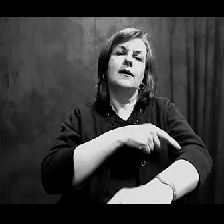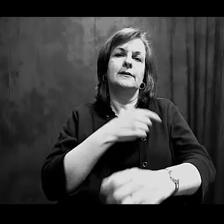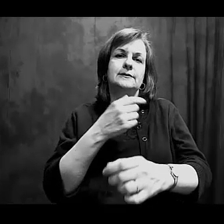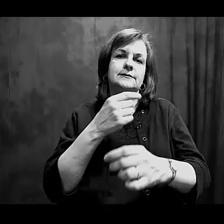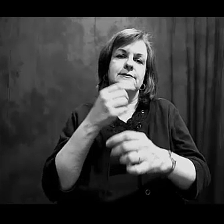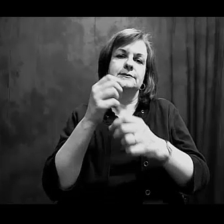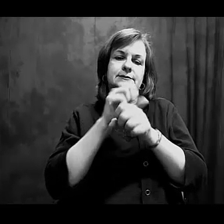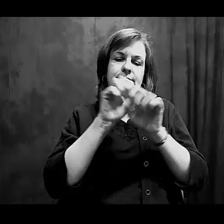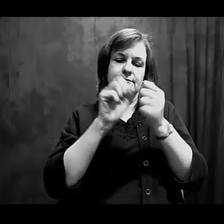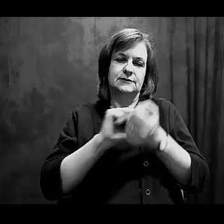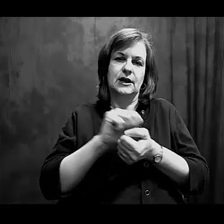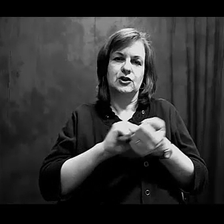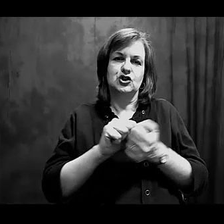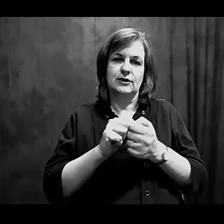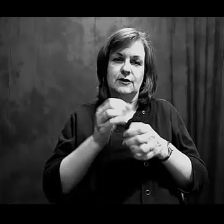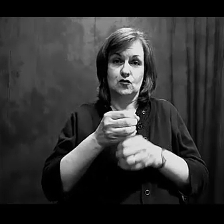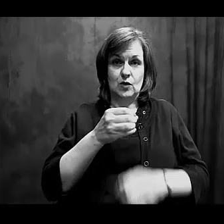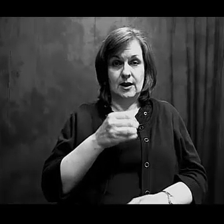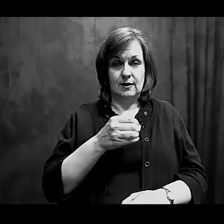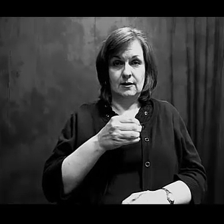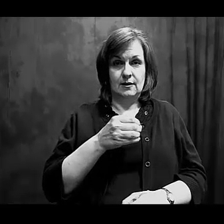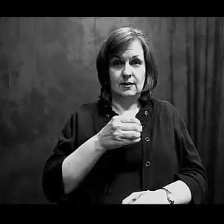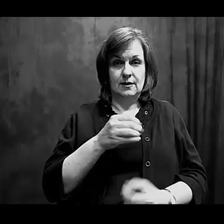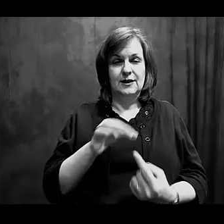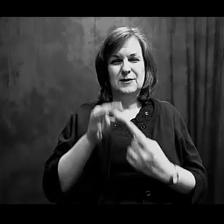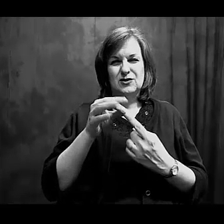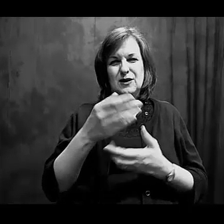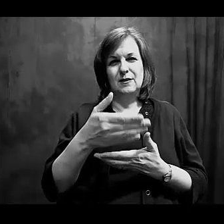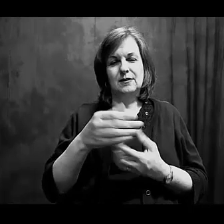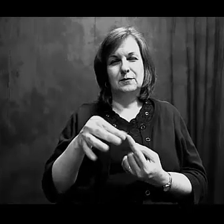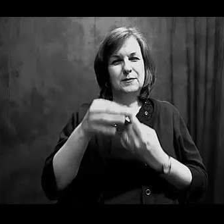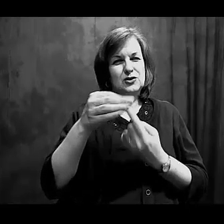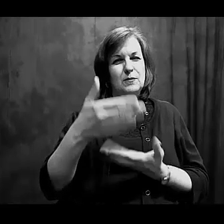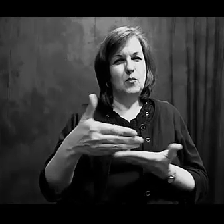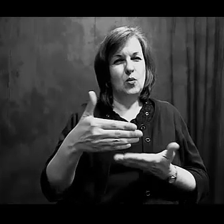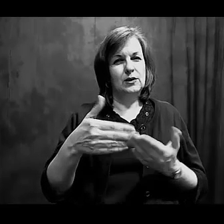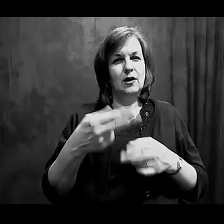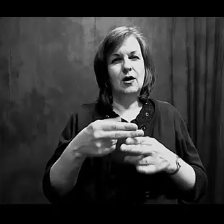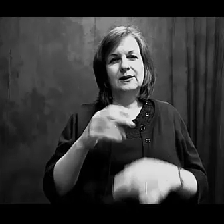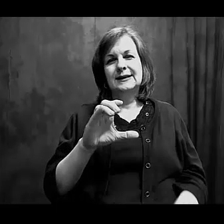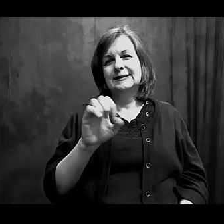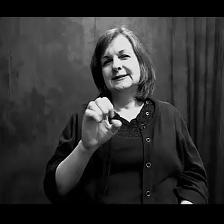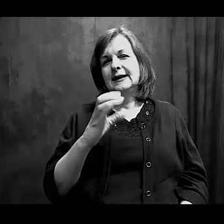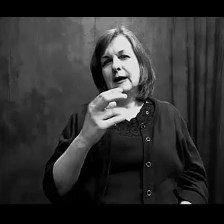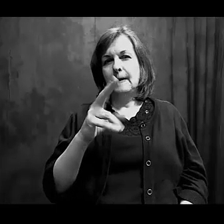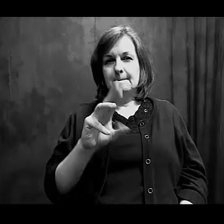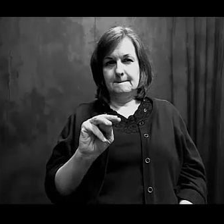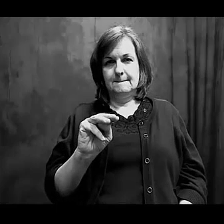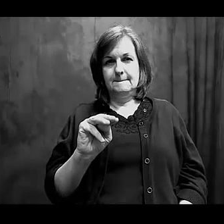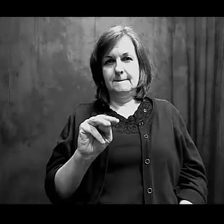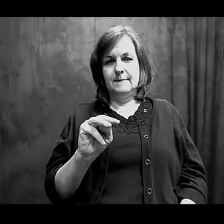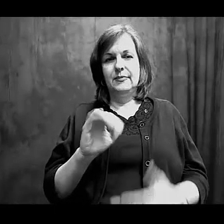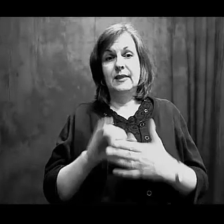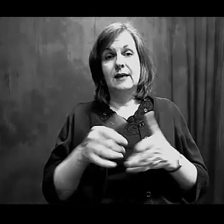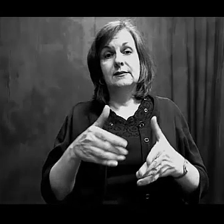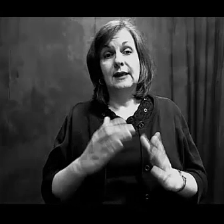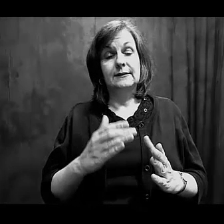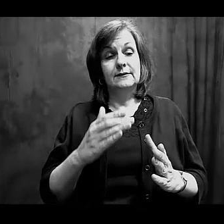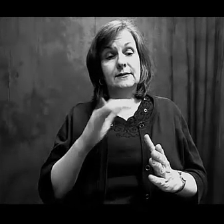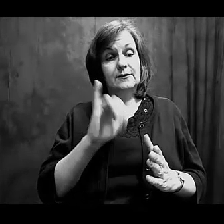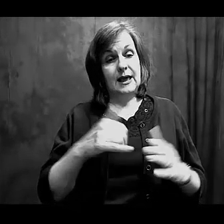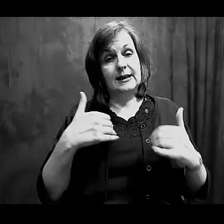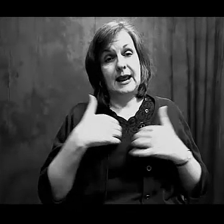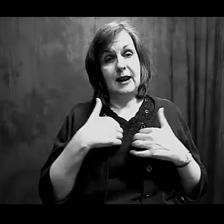tract, in particular this cecum, a specialized portion of their digestive tract that allows them